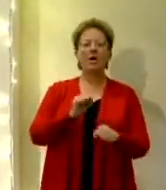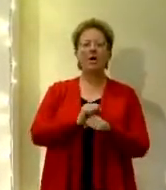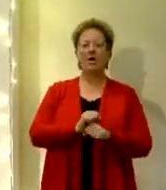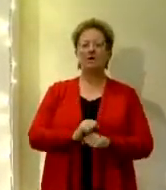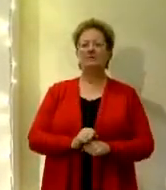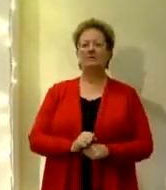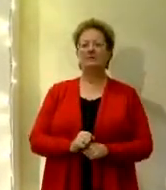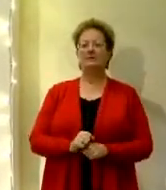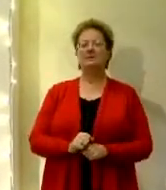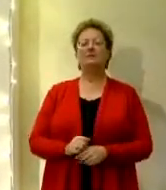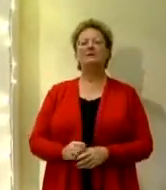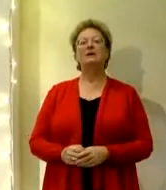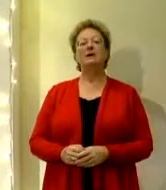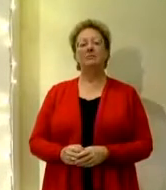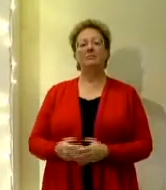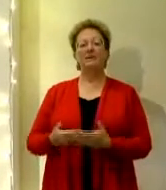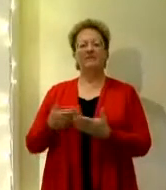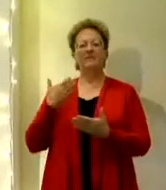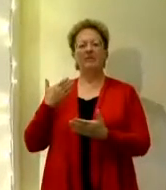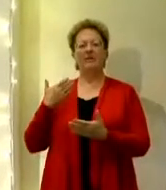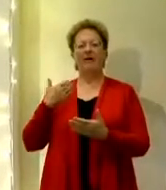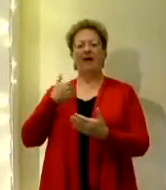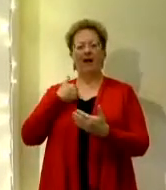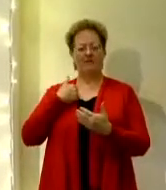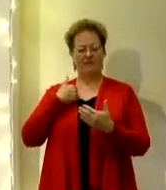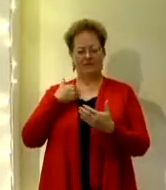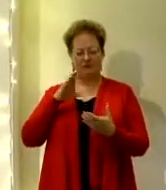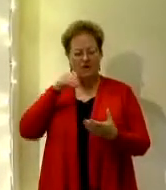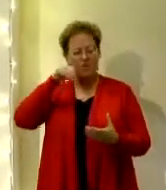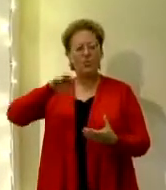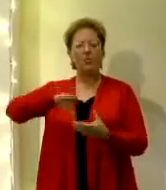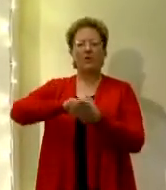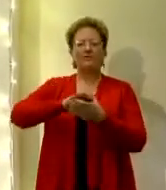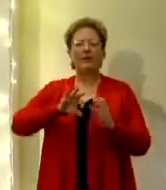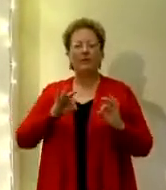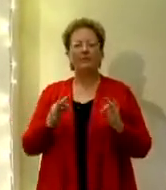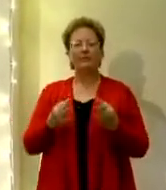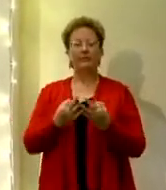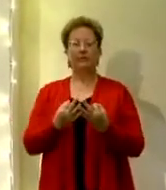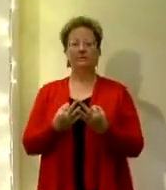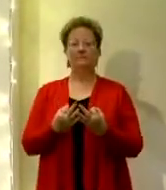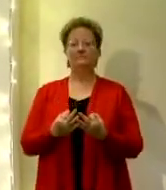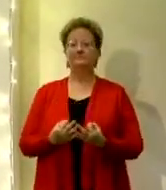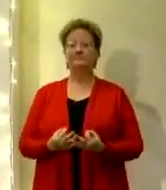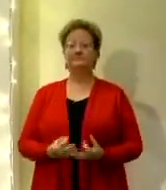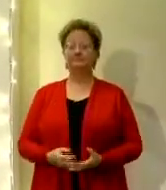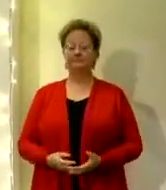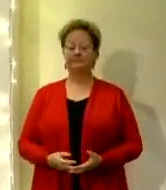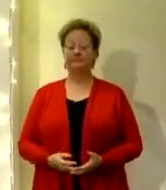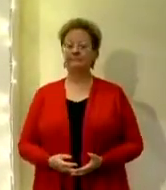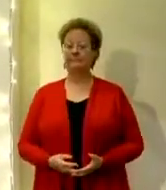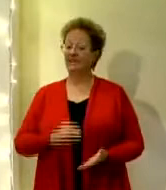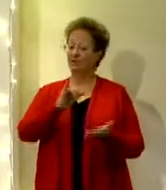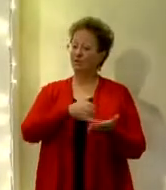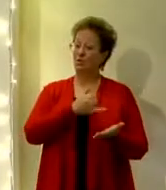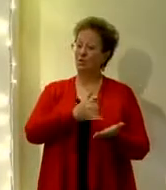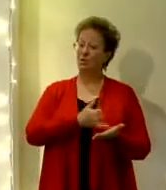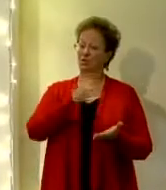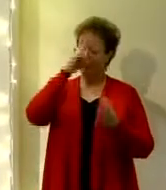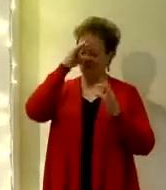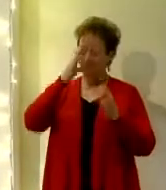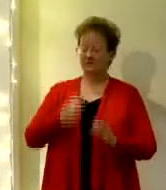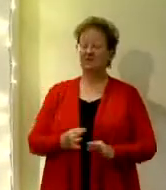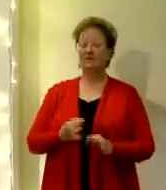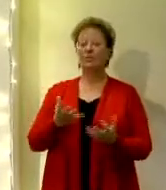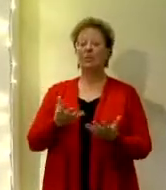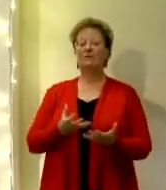of having a family. That's how it worked back then. And so when Joseph, as a young man, decided that he wanted to go into the